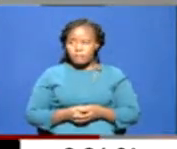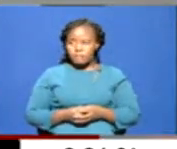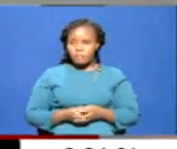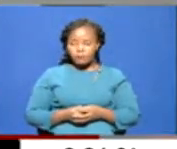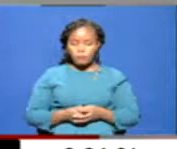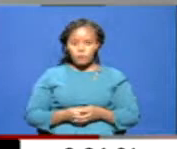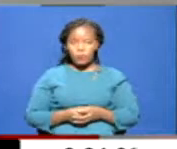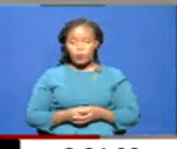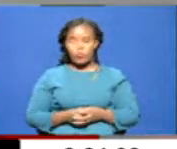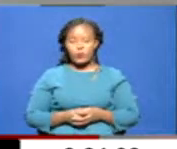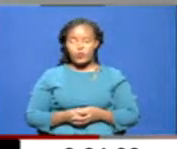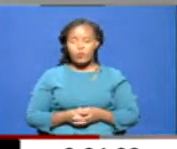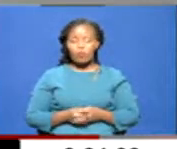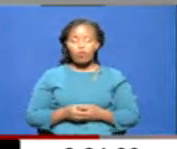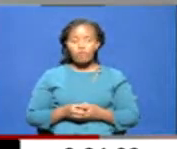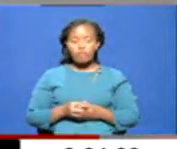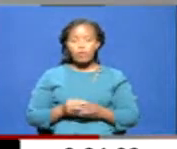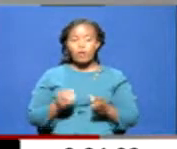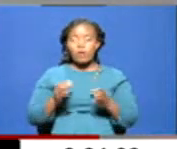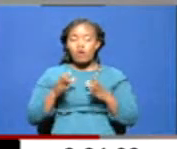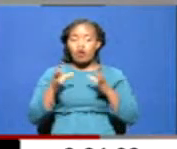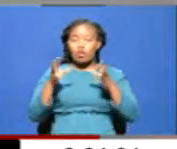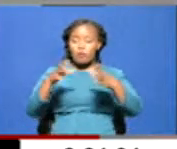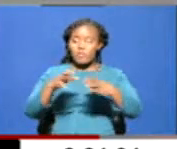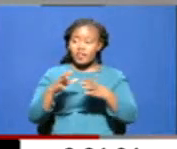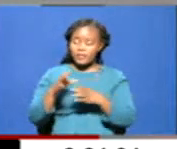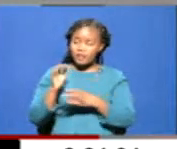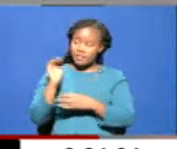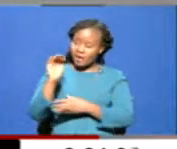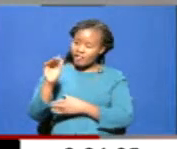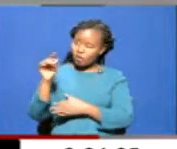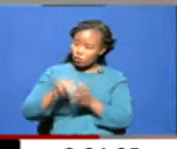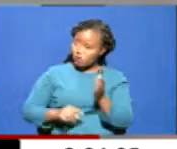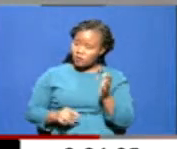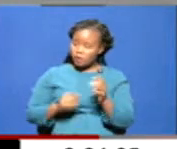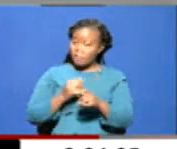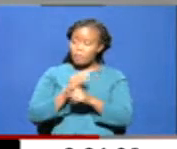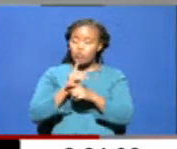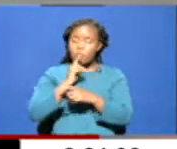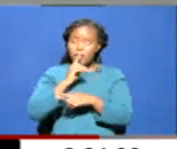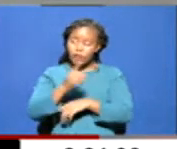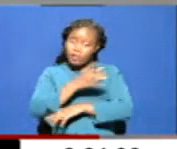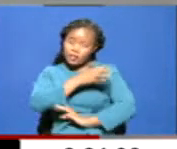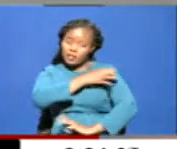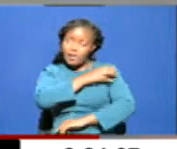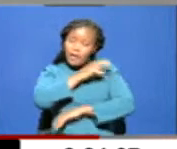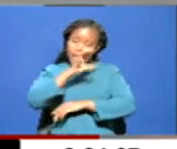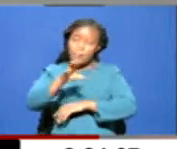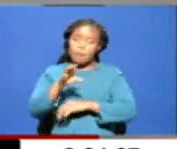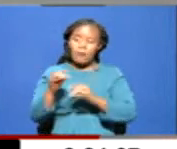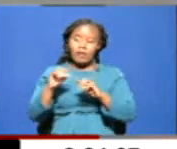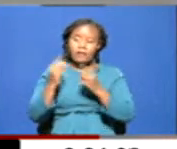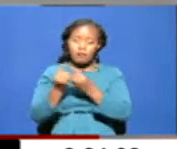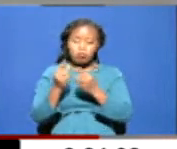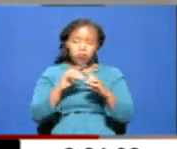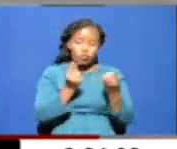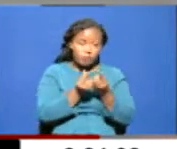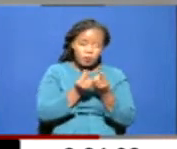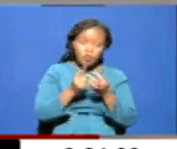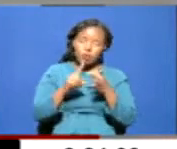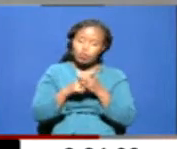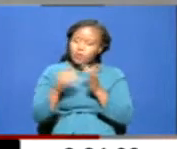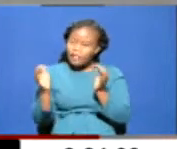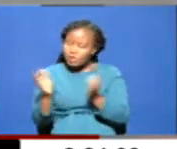community-based organizations have been challenged to take up government funds and empower community groups to start small businesses, noting that